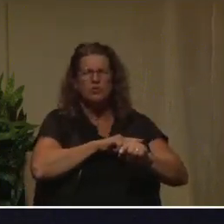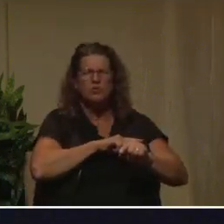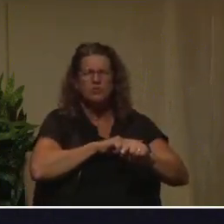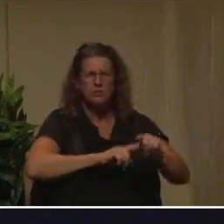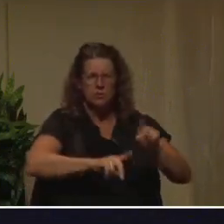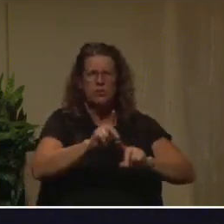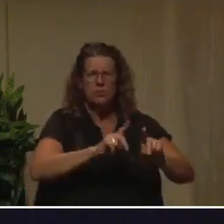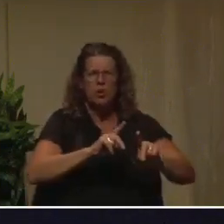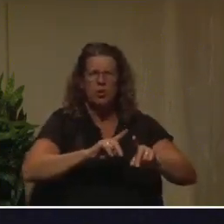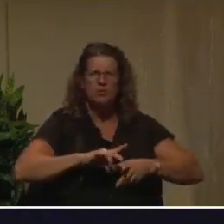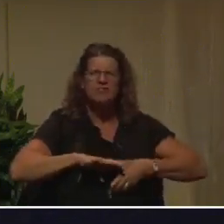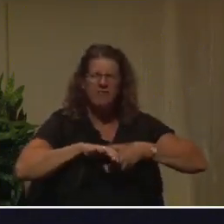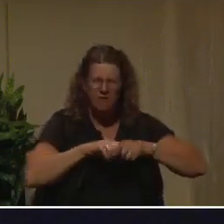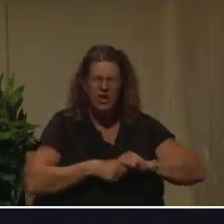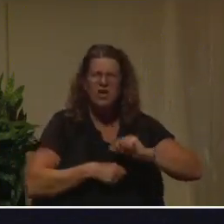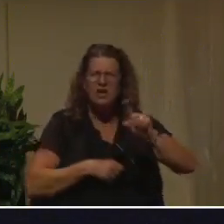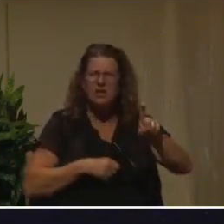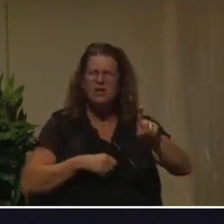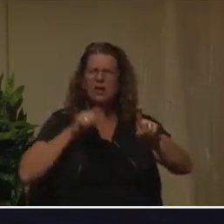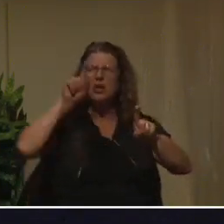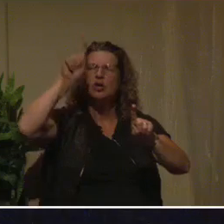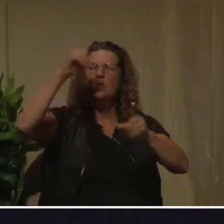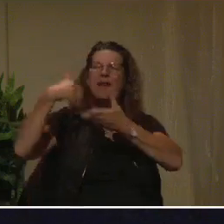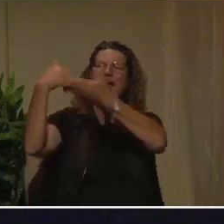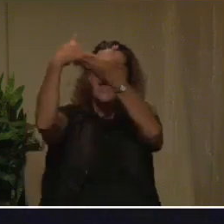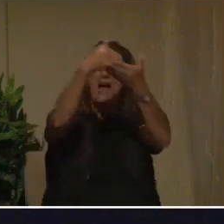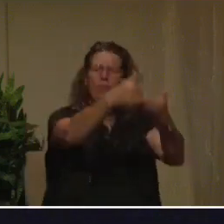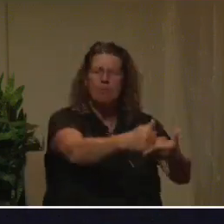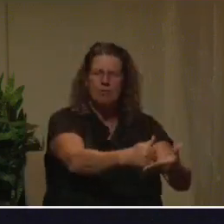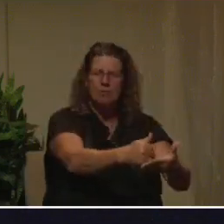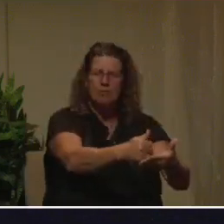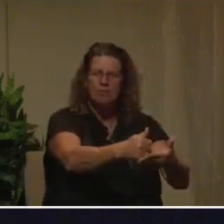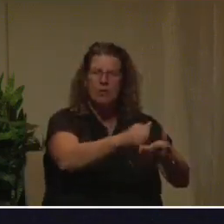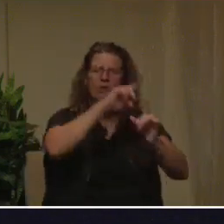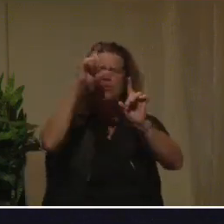your word and let all of us